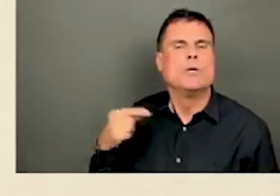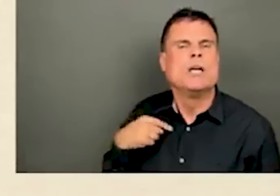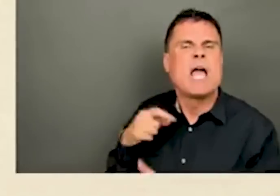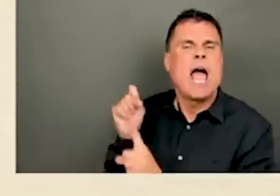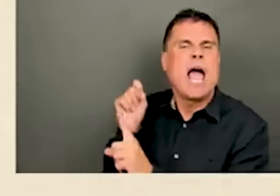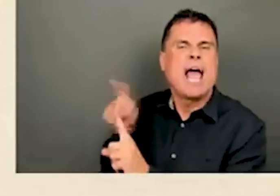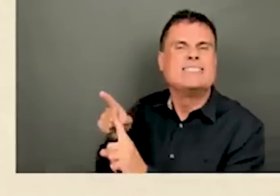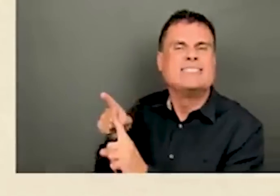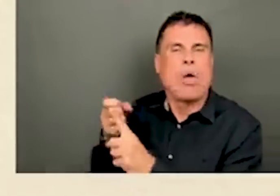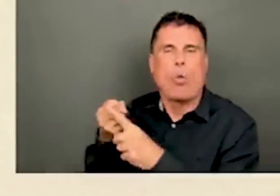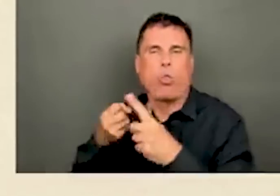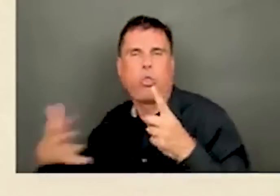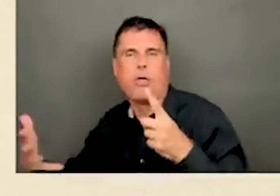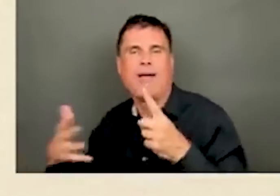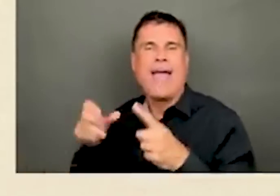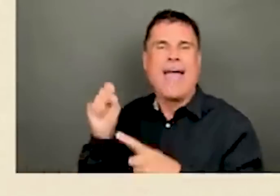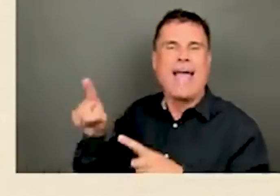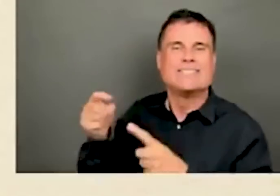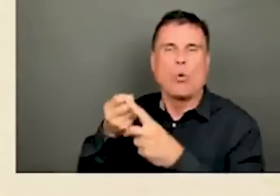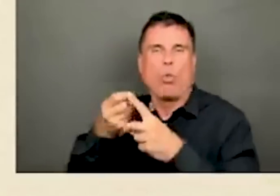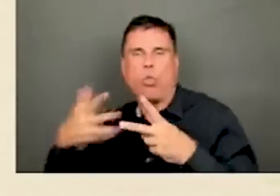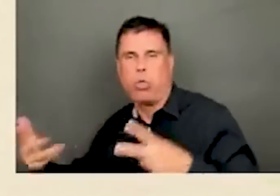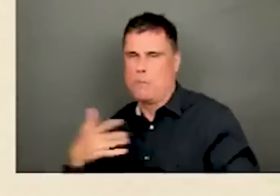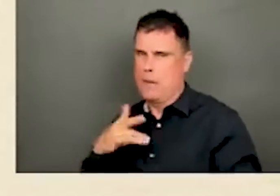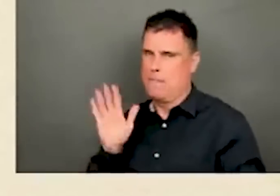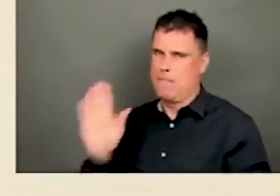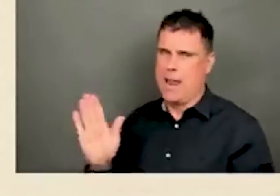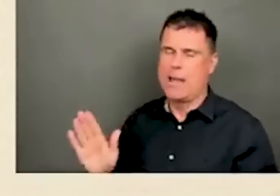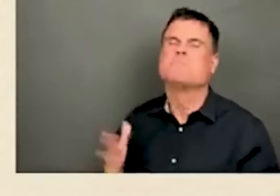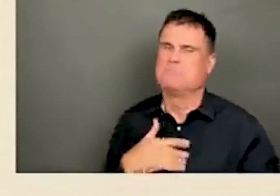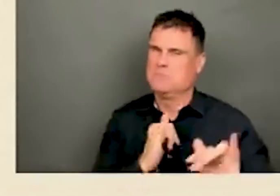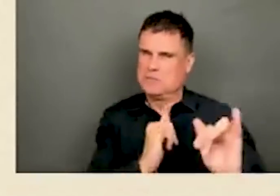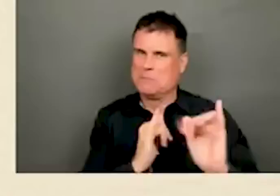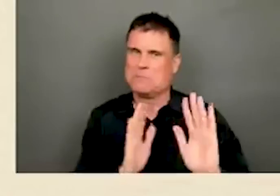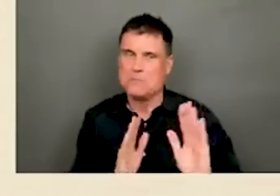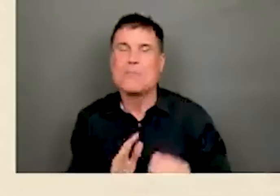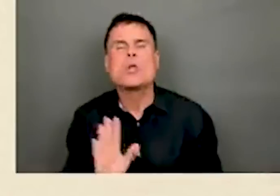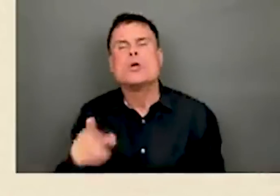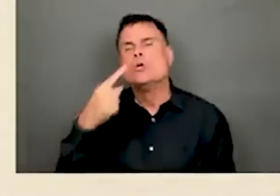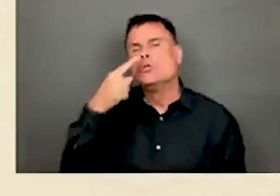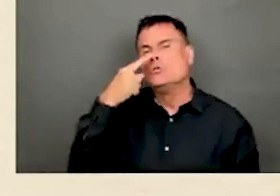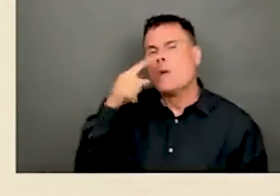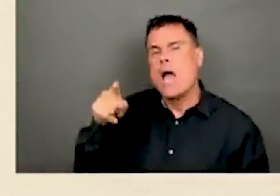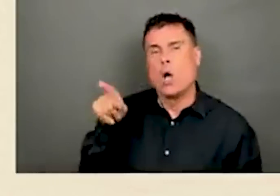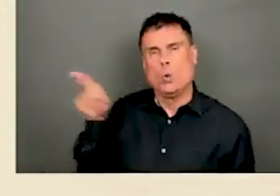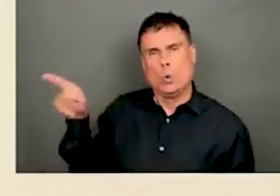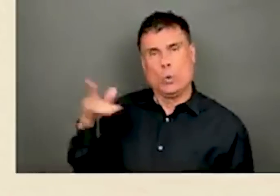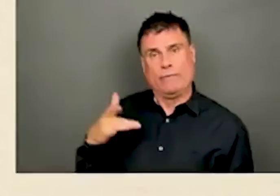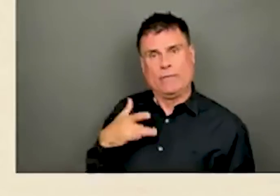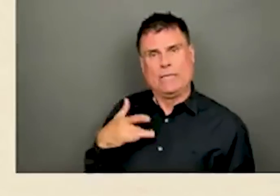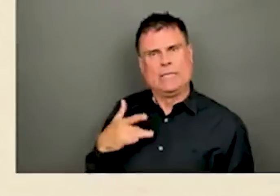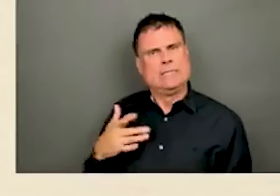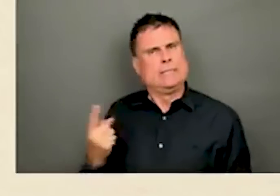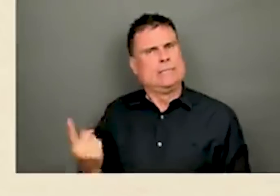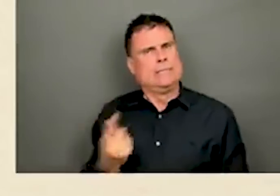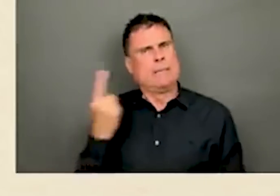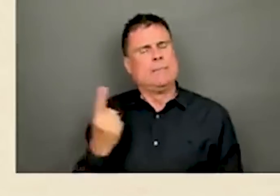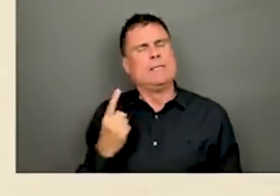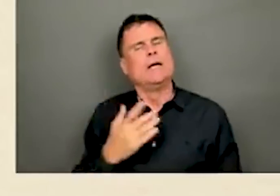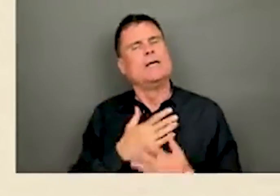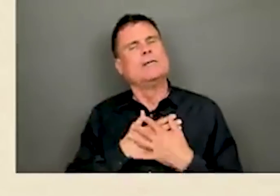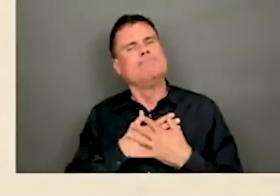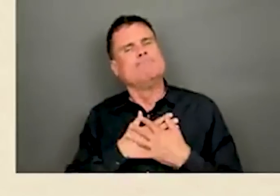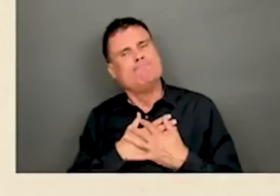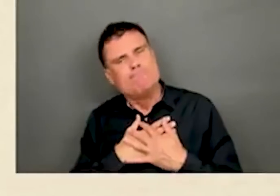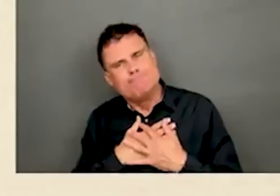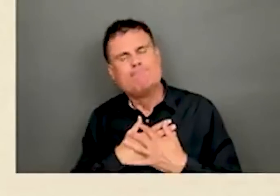a low light, something that you wish you had the opportunity to do differently? I think there'll be plenty of time to talk about that